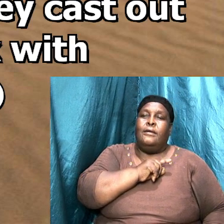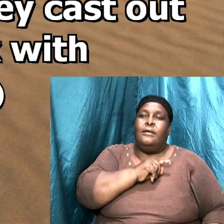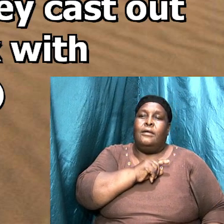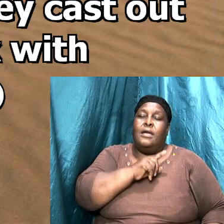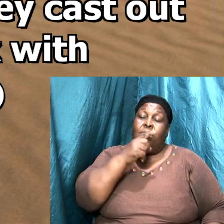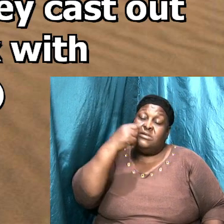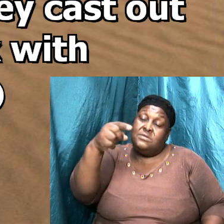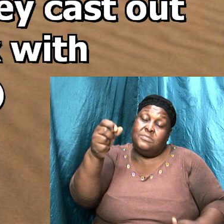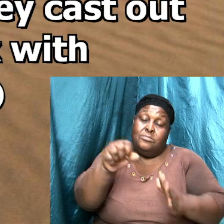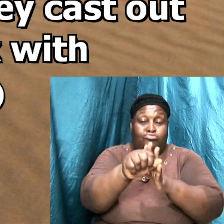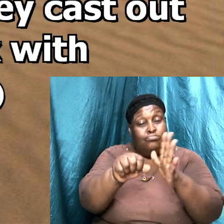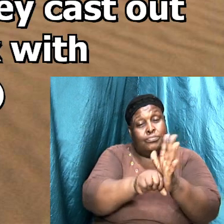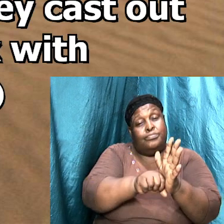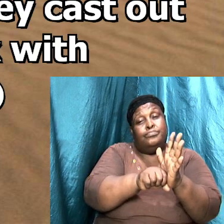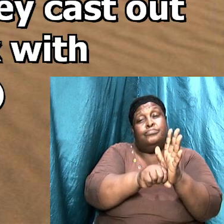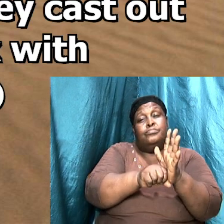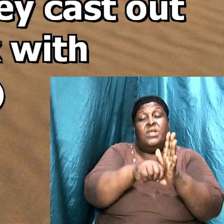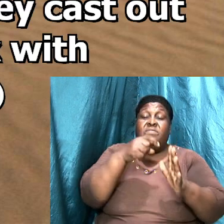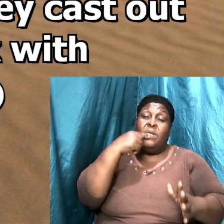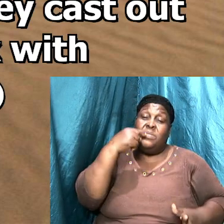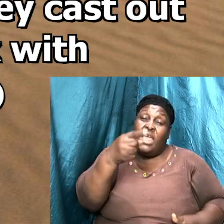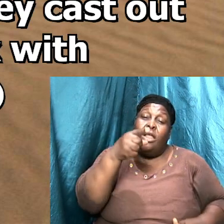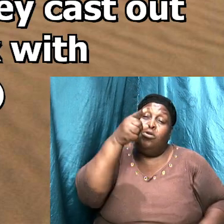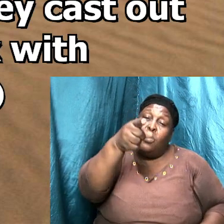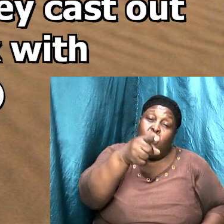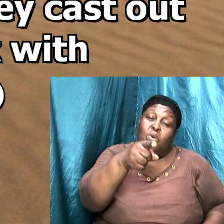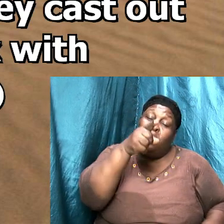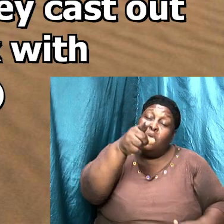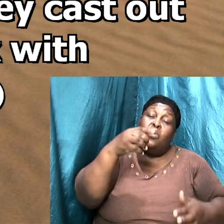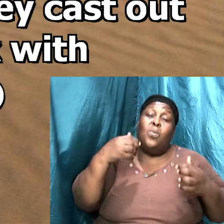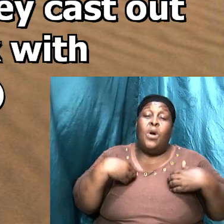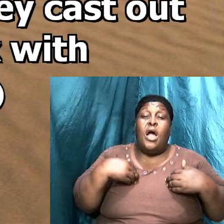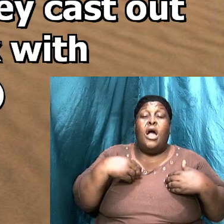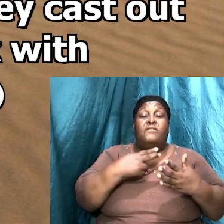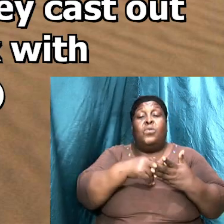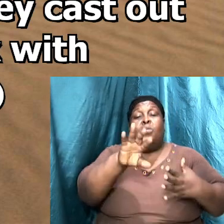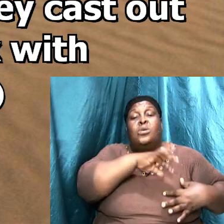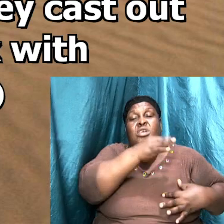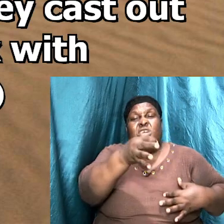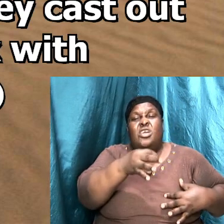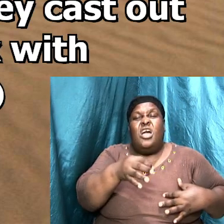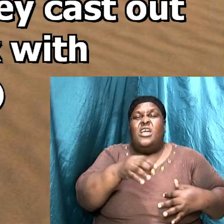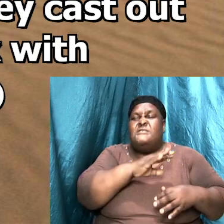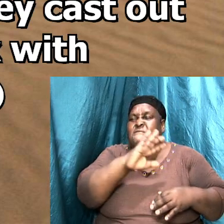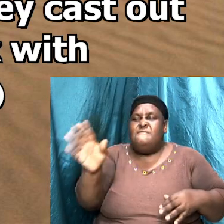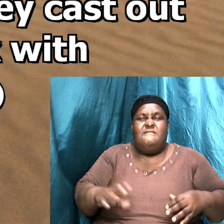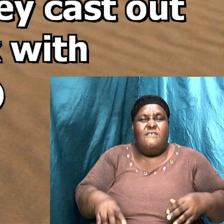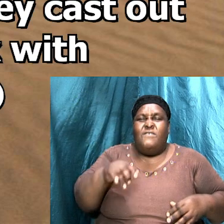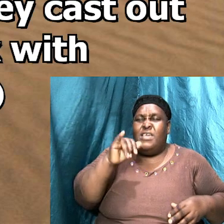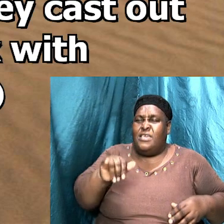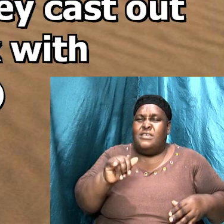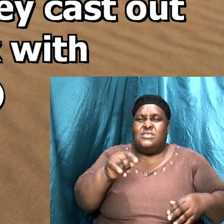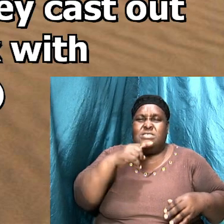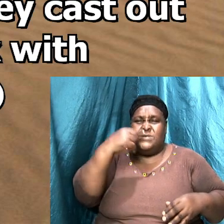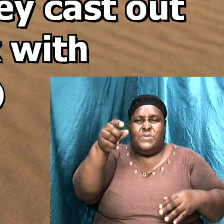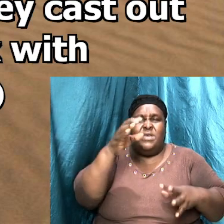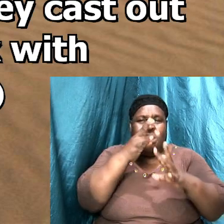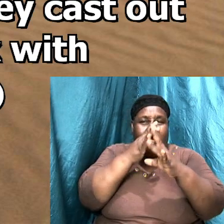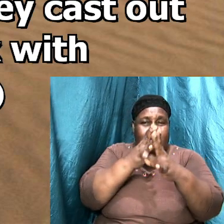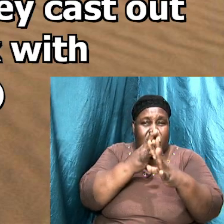in scripture and if they tell you that you have the Holy Ghost and you never yet talk in tongues they're telling you a lie